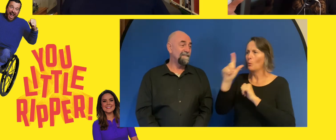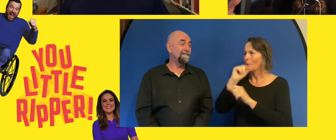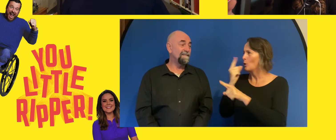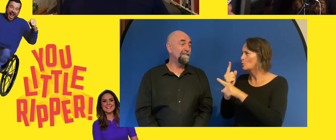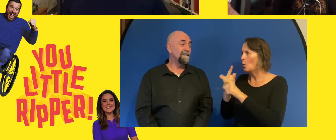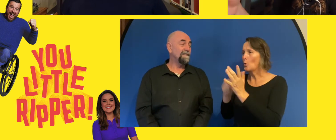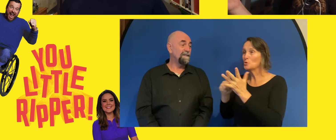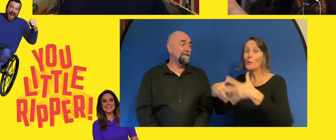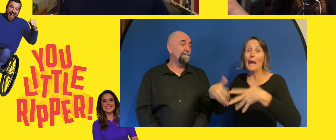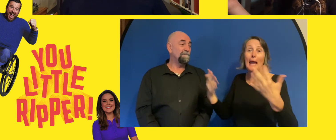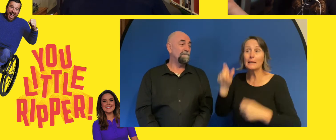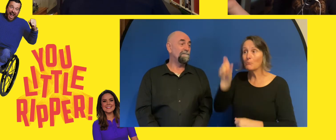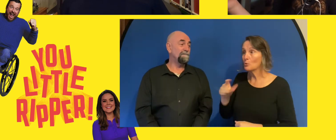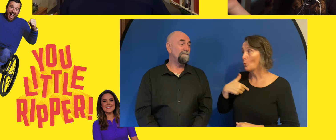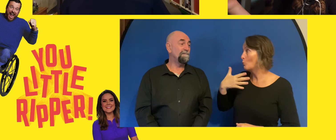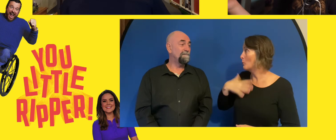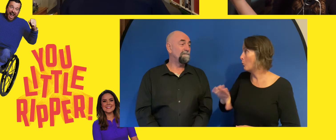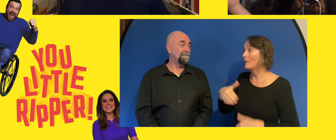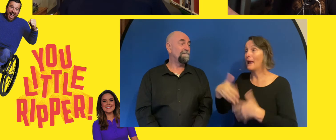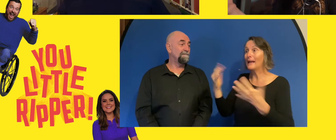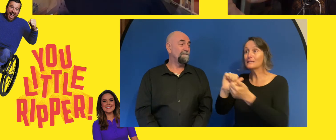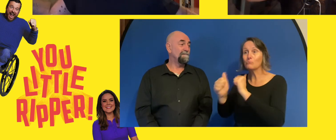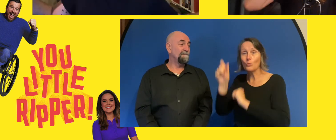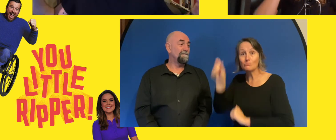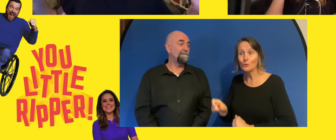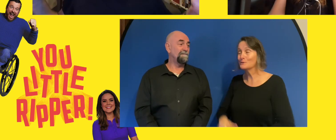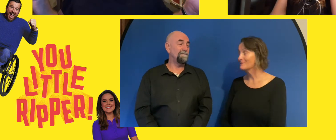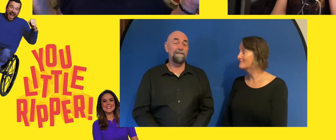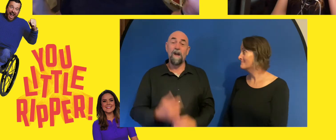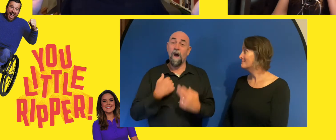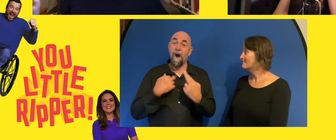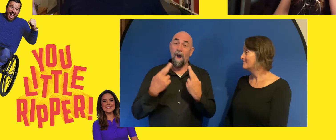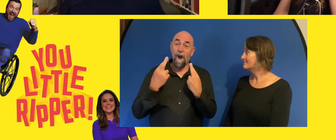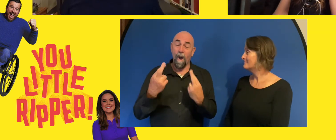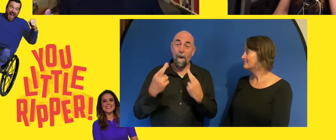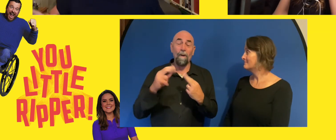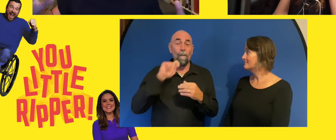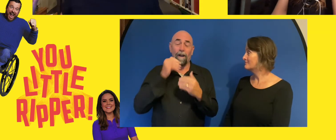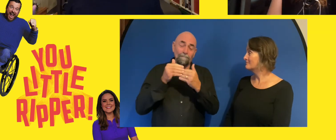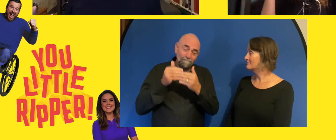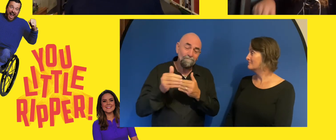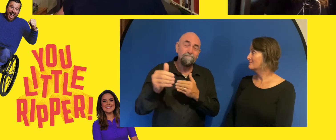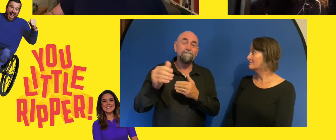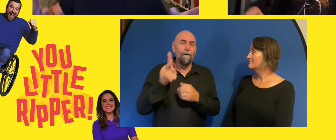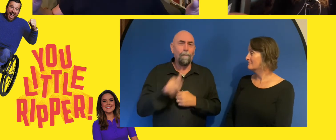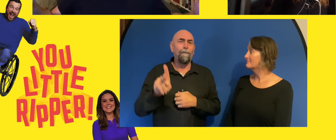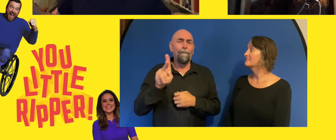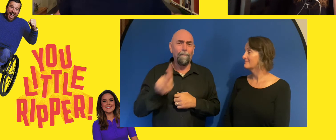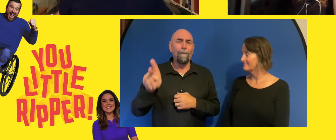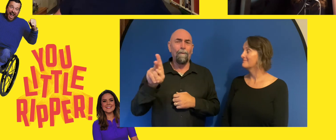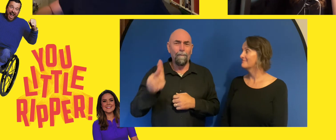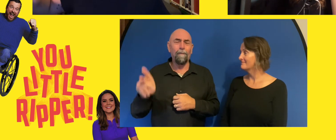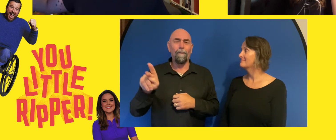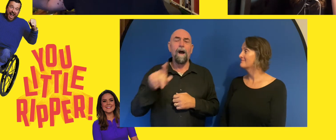to talk to pretty much every single athlete on our team. I hope that we're going to have these episodes coming out more frequently. There will be